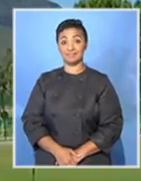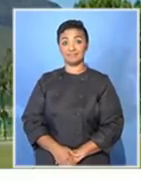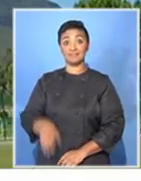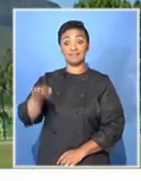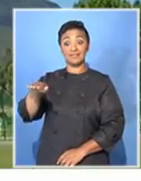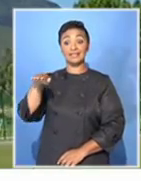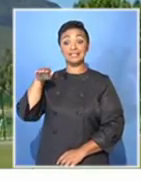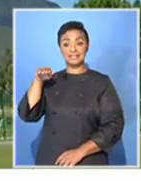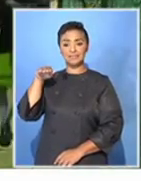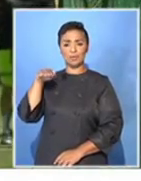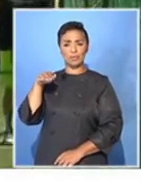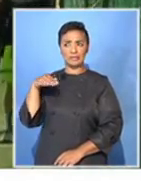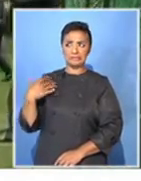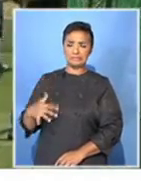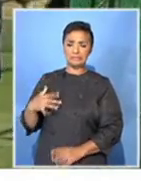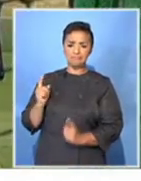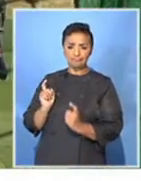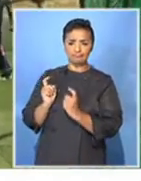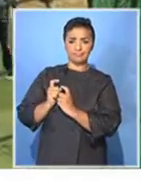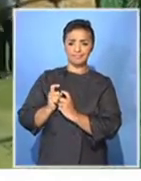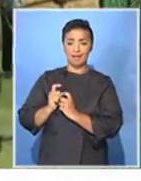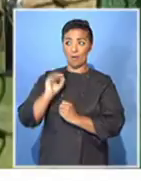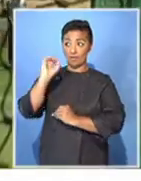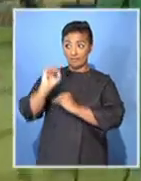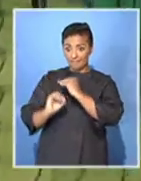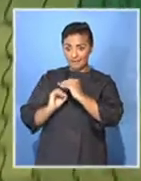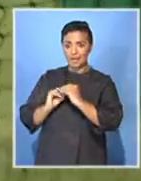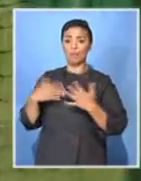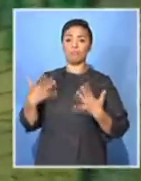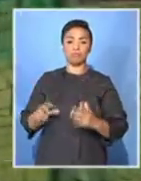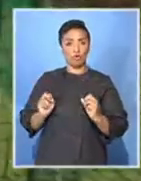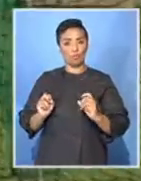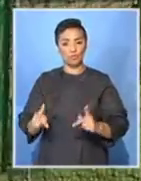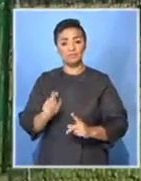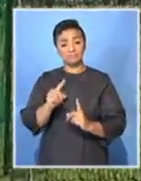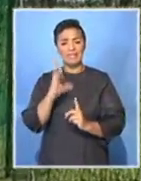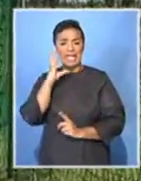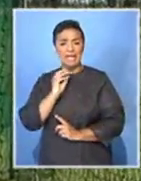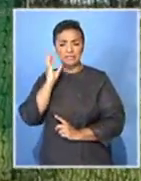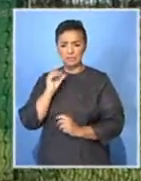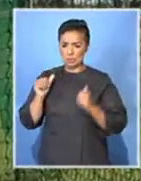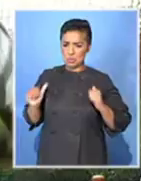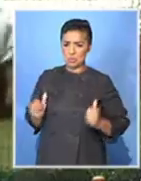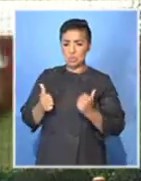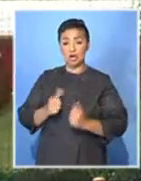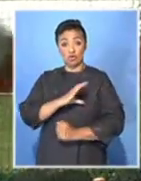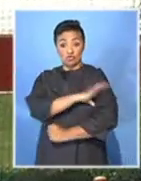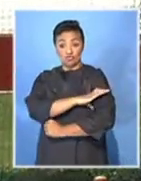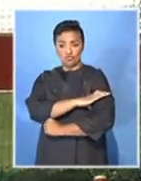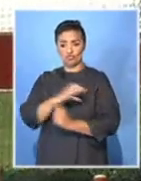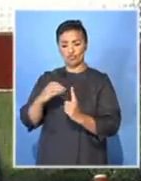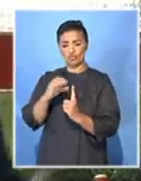Zimbabwe hardly get to play test cricket, let alone a day-night test match. It's a team with experienced cricketers such as captain Graham